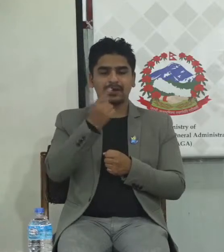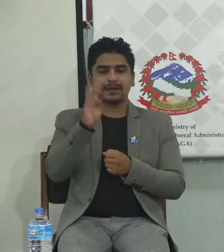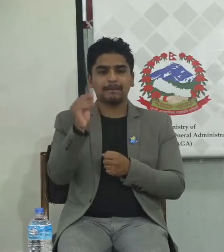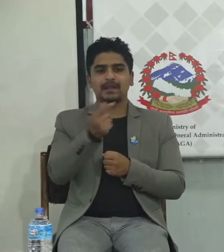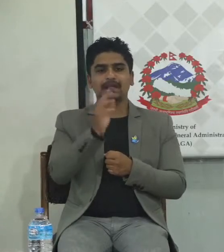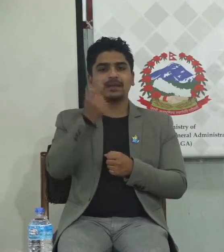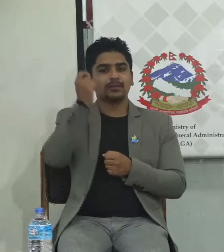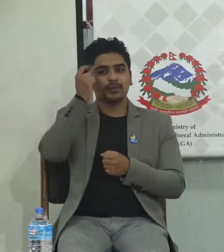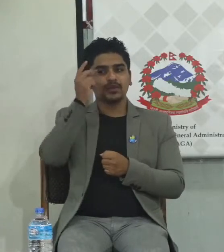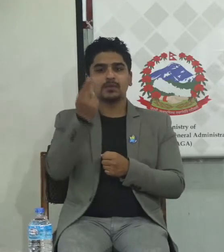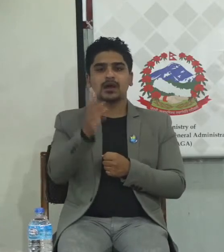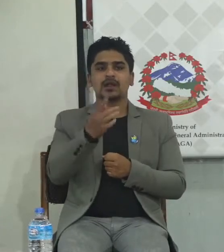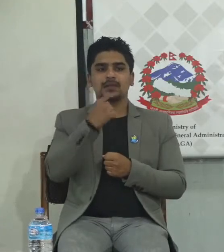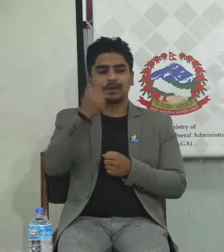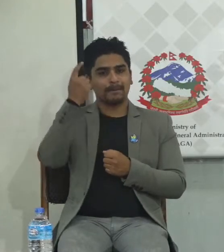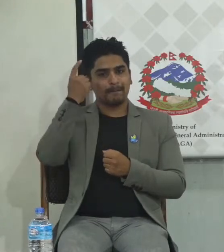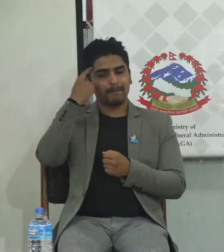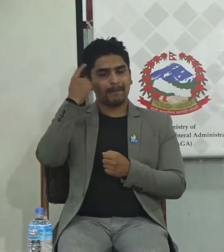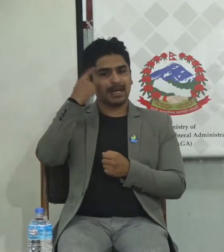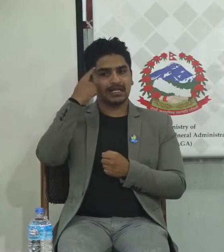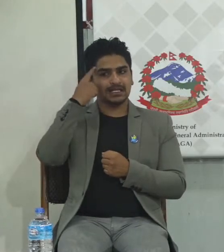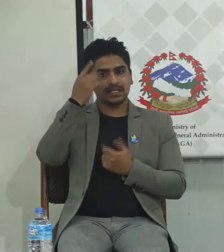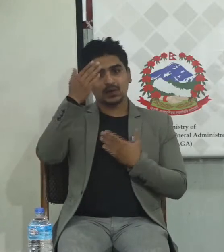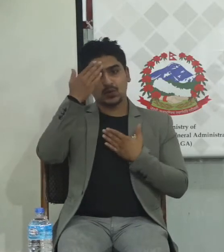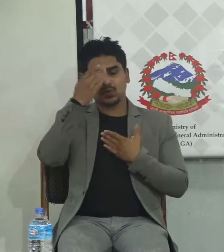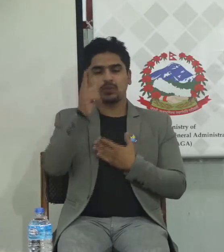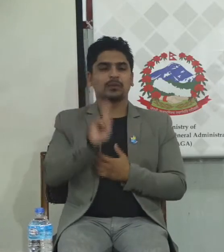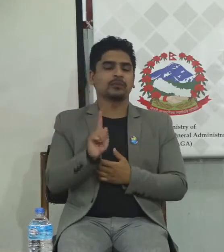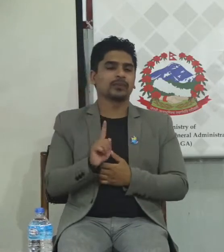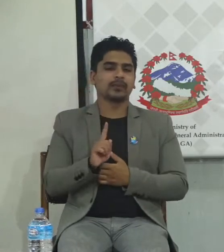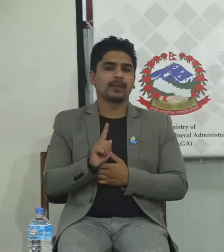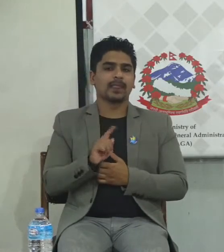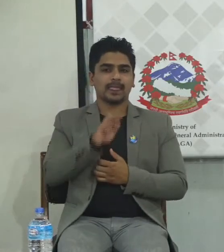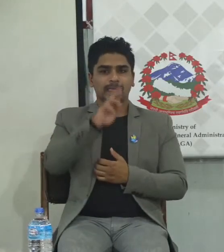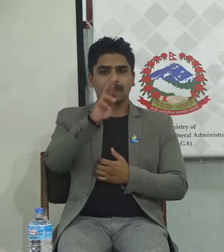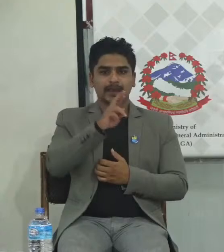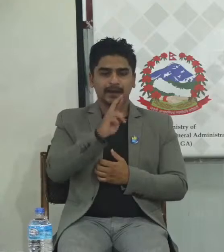a disease. No, there might be ups and downs in mental health.